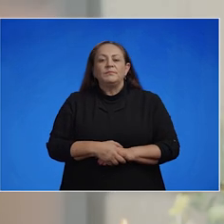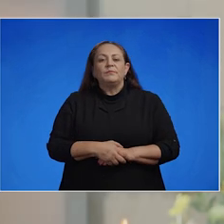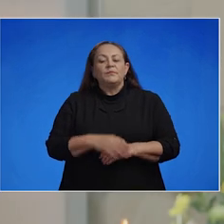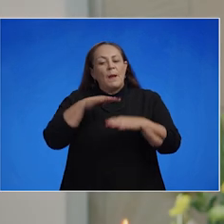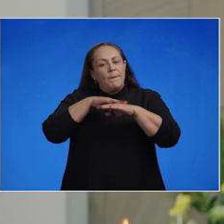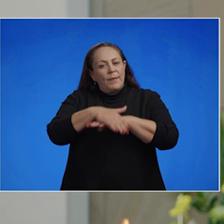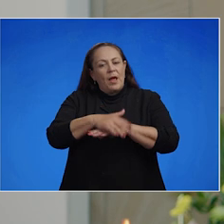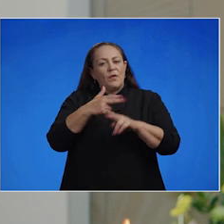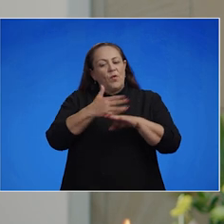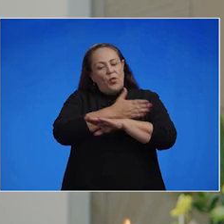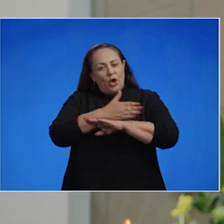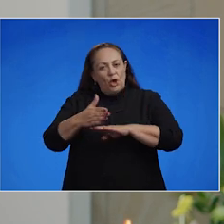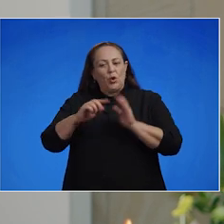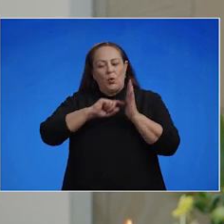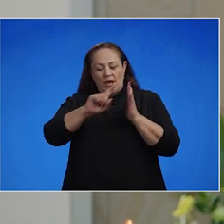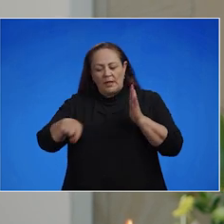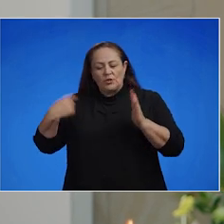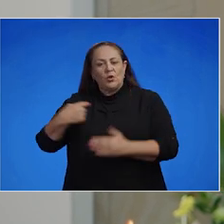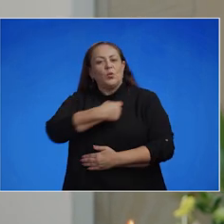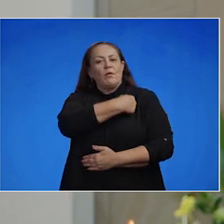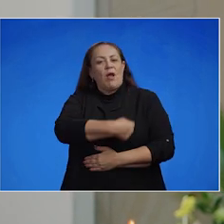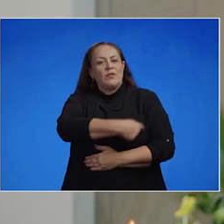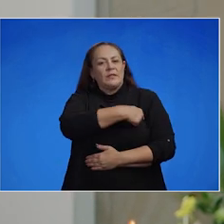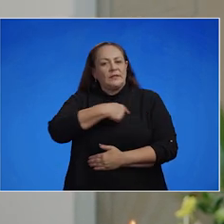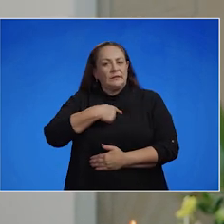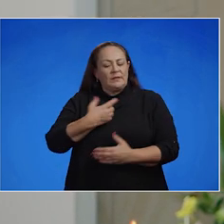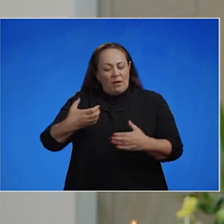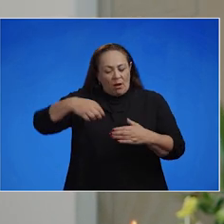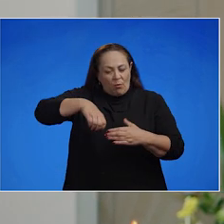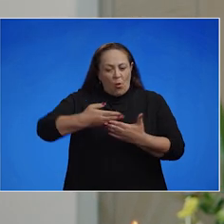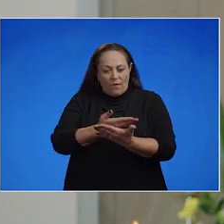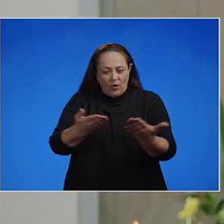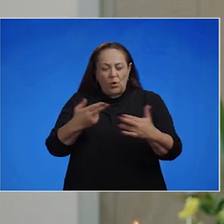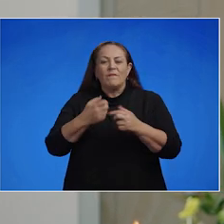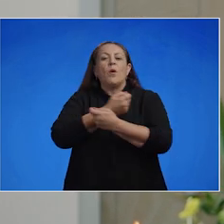blood, the blood of the new and eternal covenant, which will be